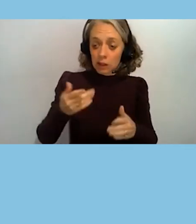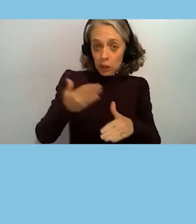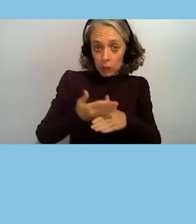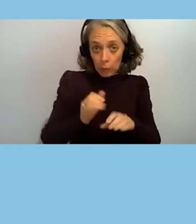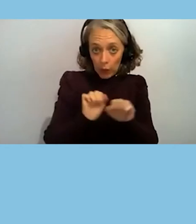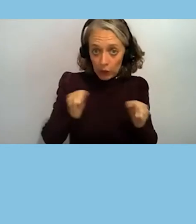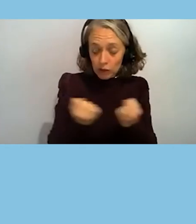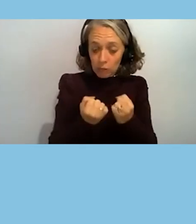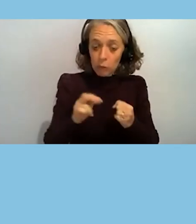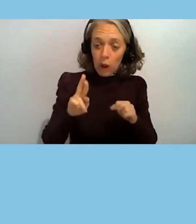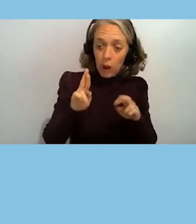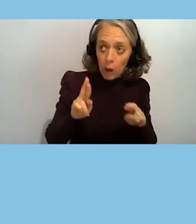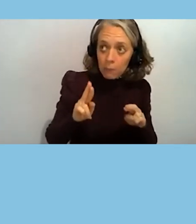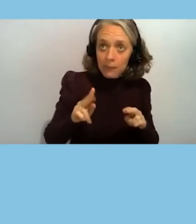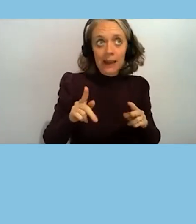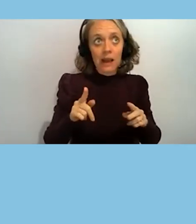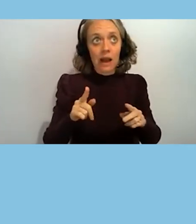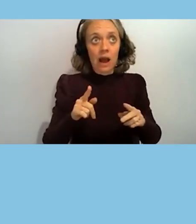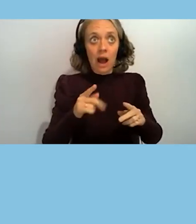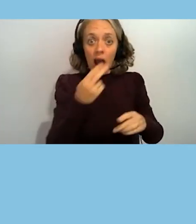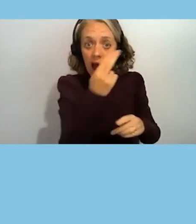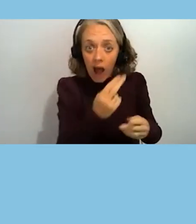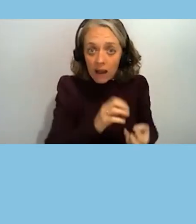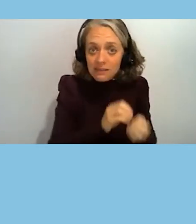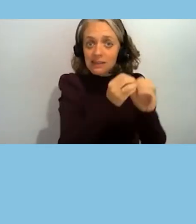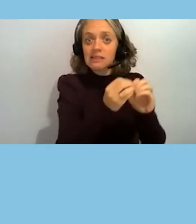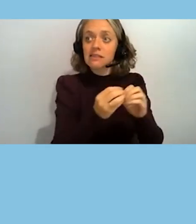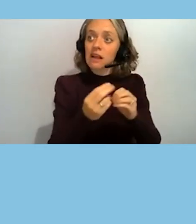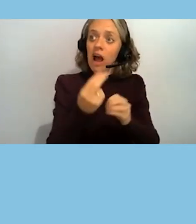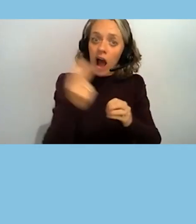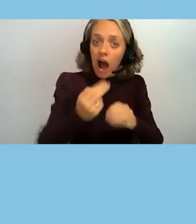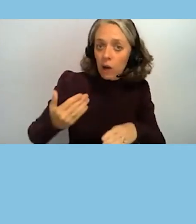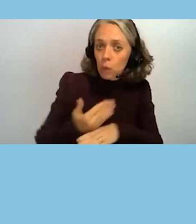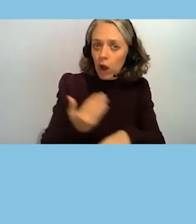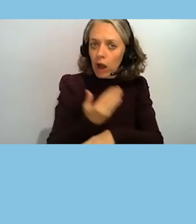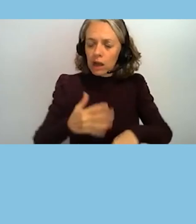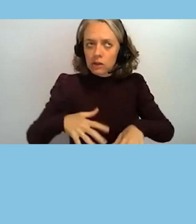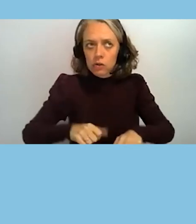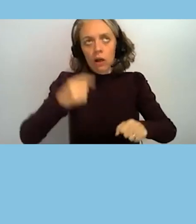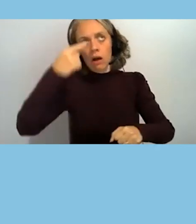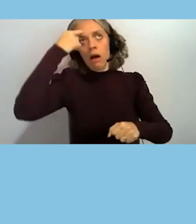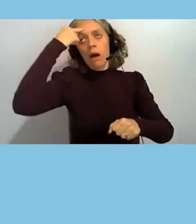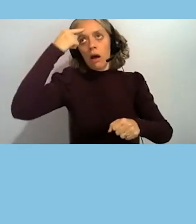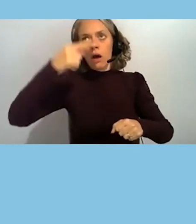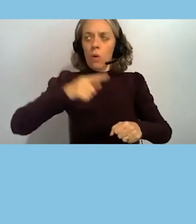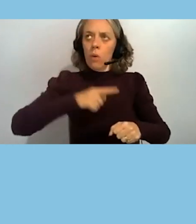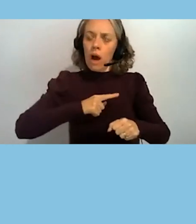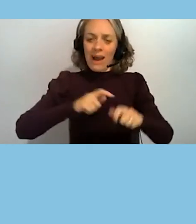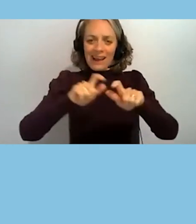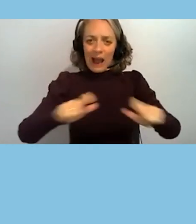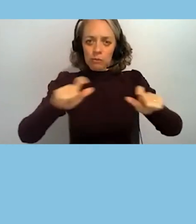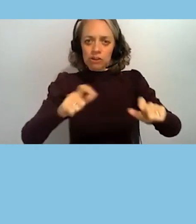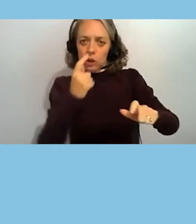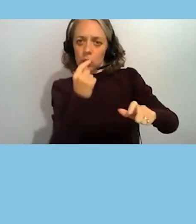prompt artists and arts workers to begin to think about how and why captioning could be embedded in what they